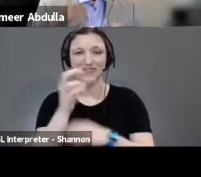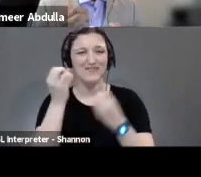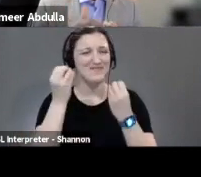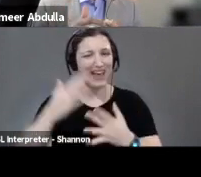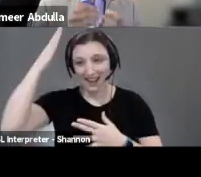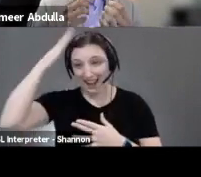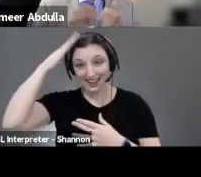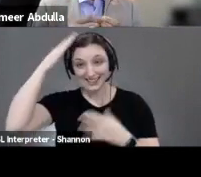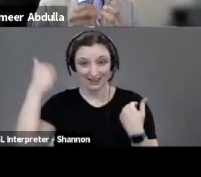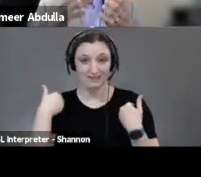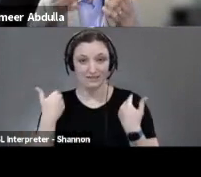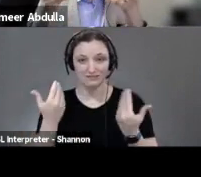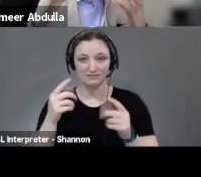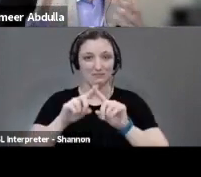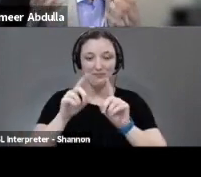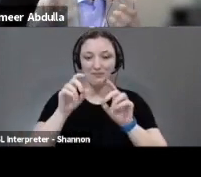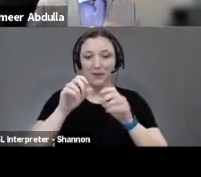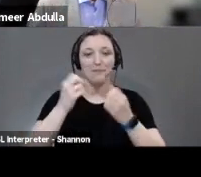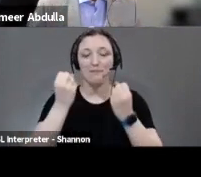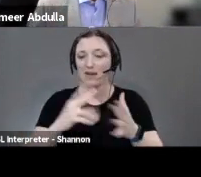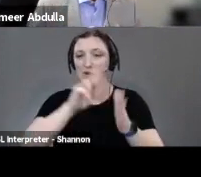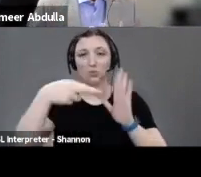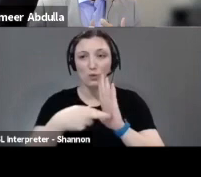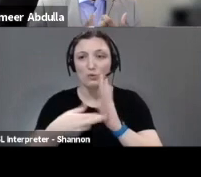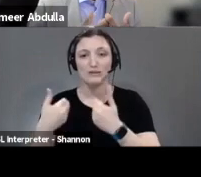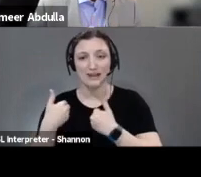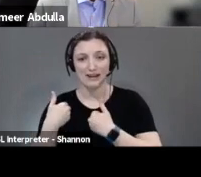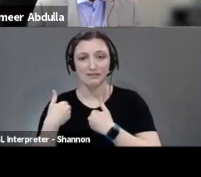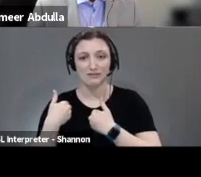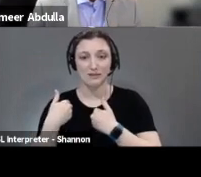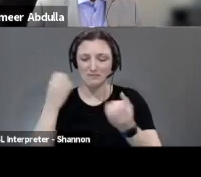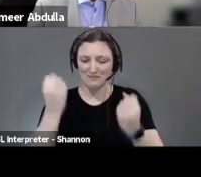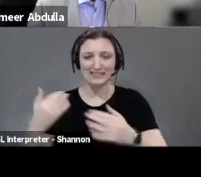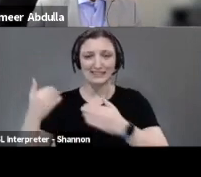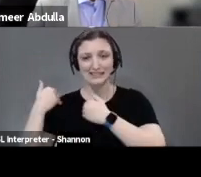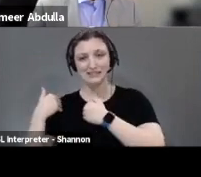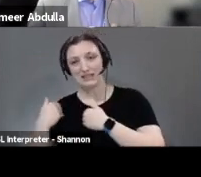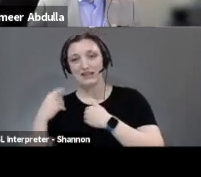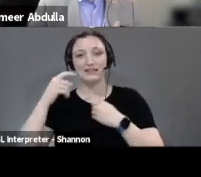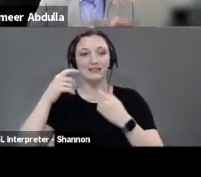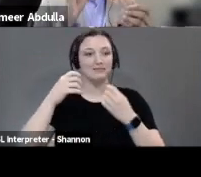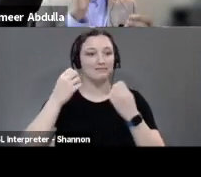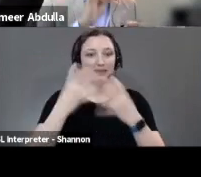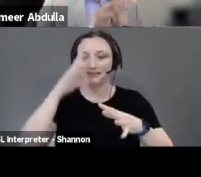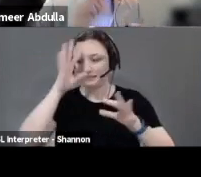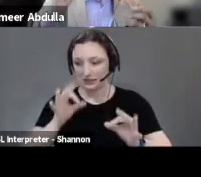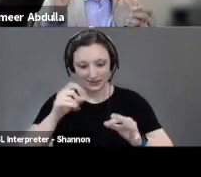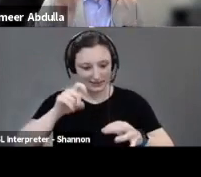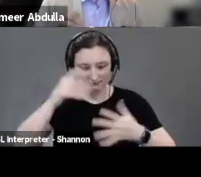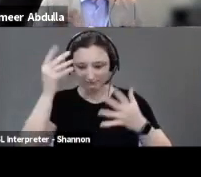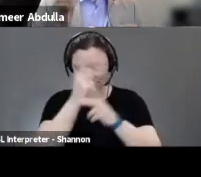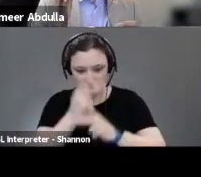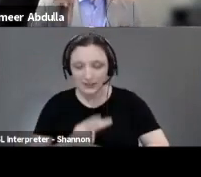so many hats. There are so many things running around in your minds, and so many important things that have to be done, that if you say salary